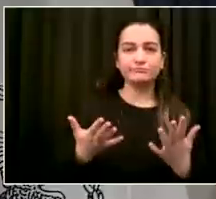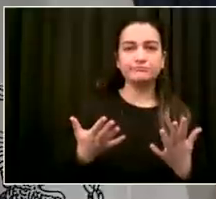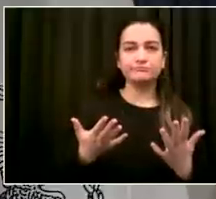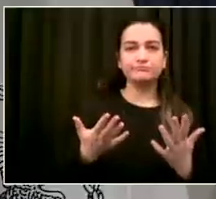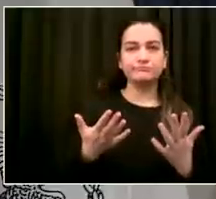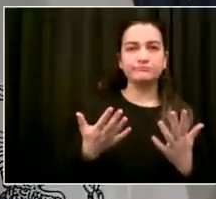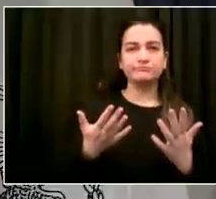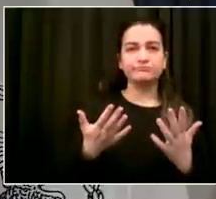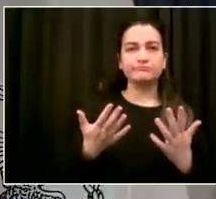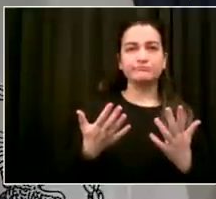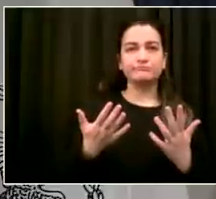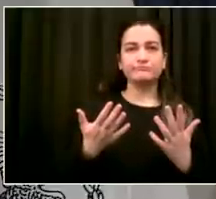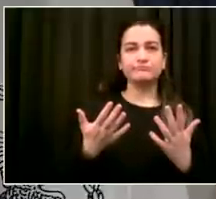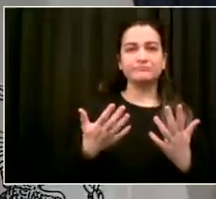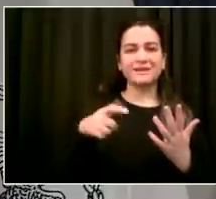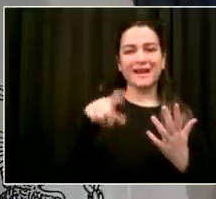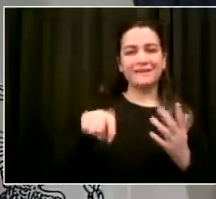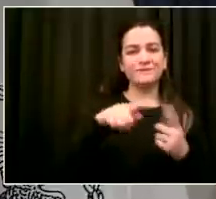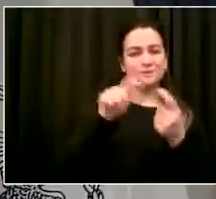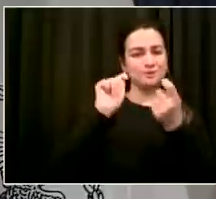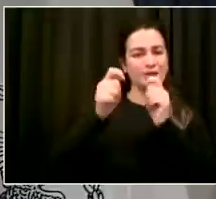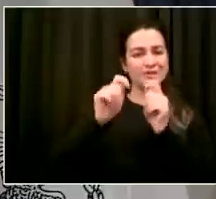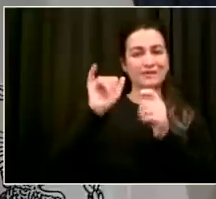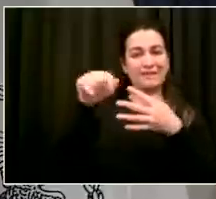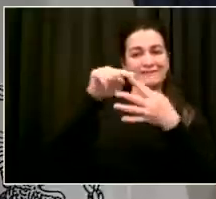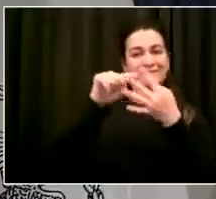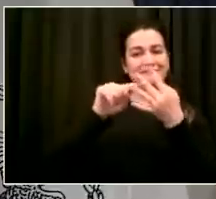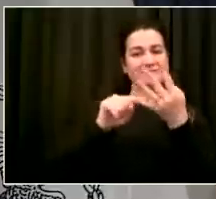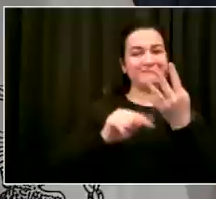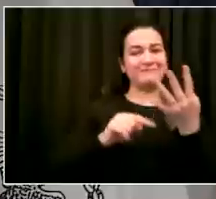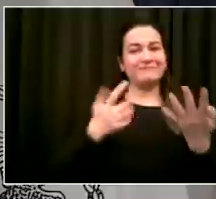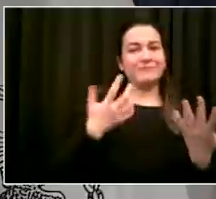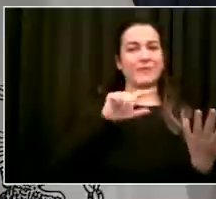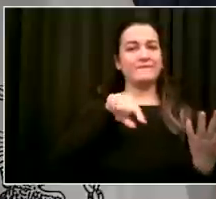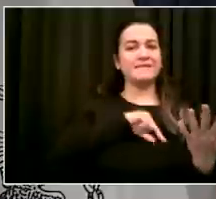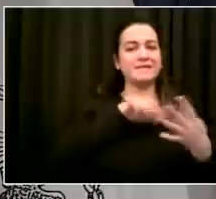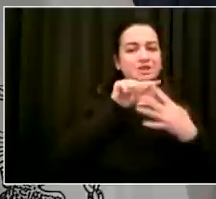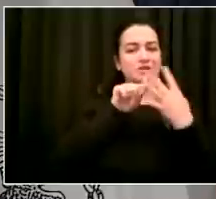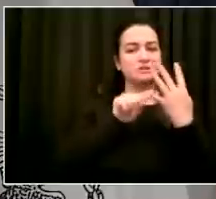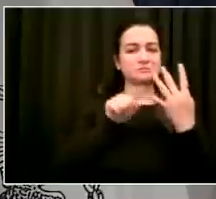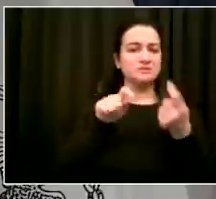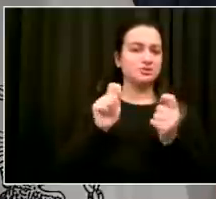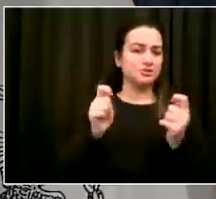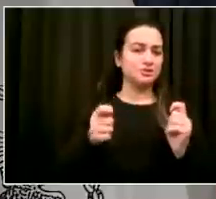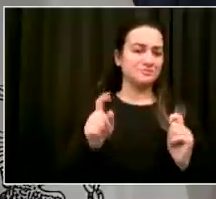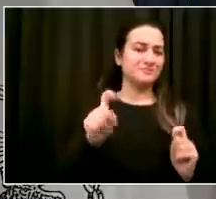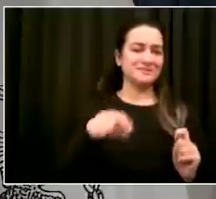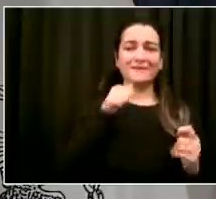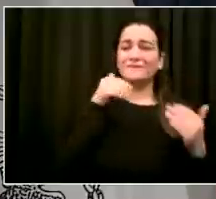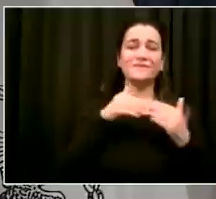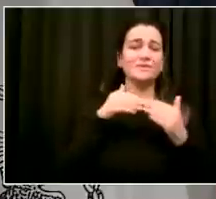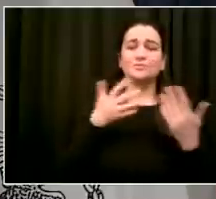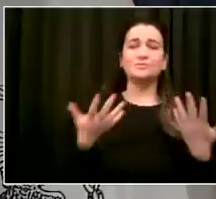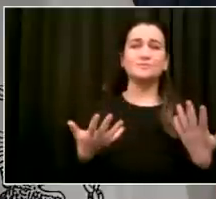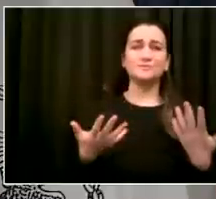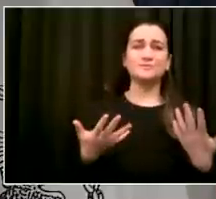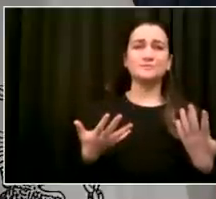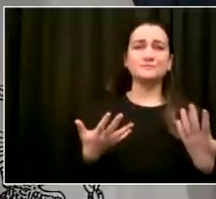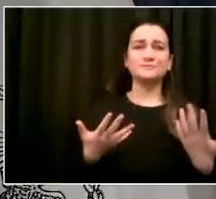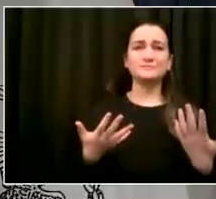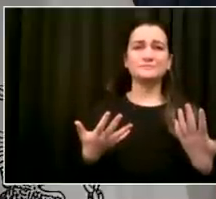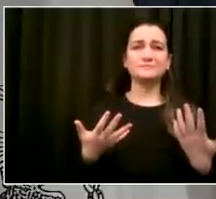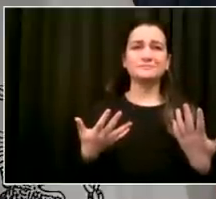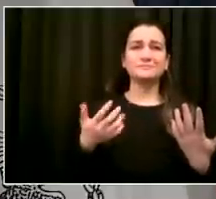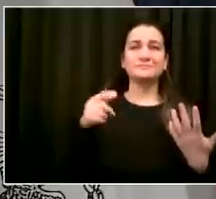safely, and that's why it proceeded to move forward. But the question of the future, you know, this needs